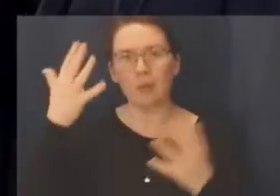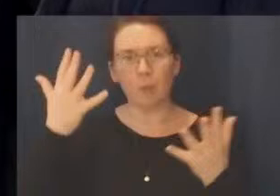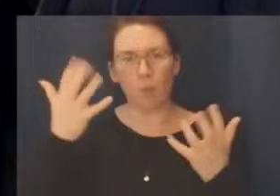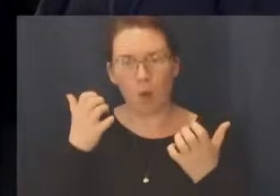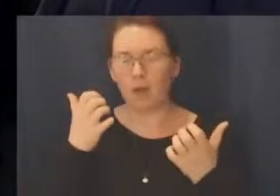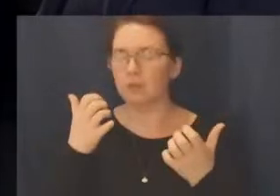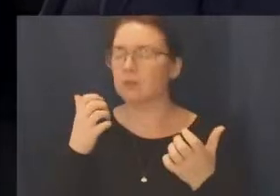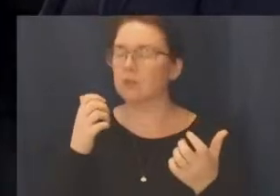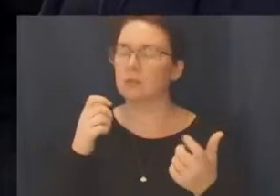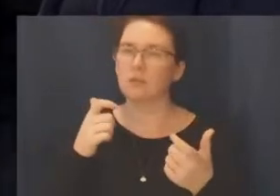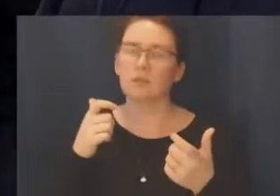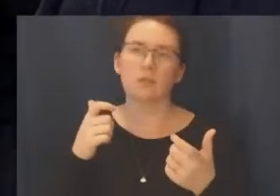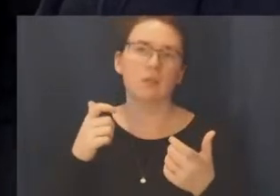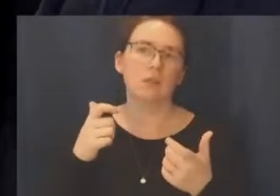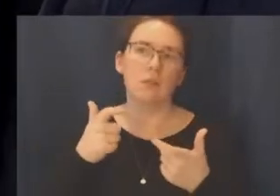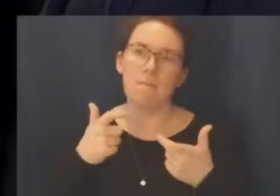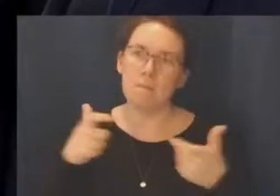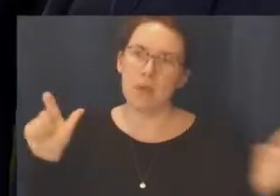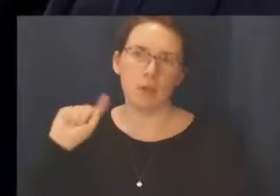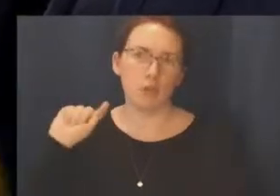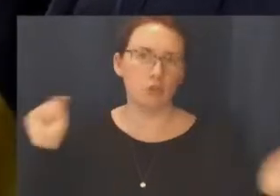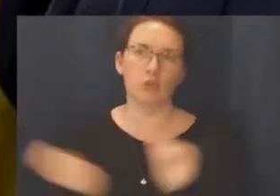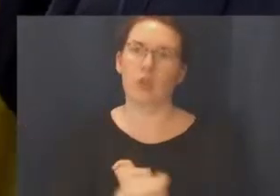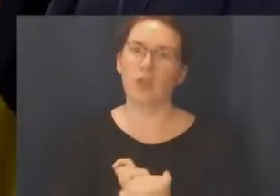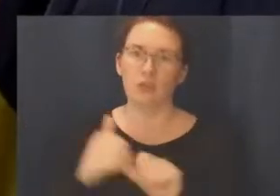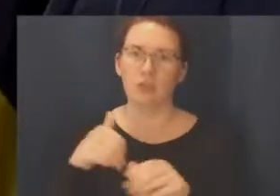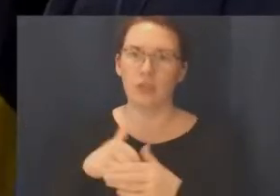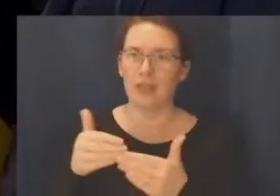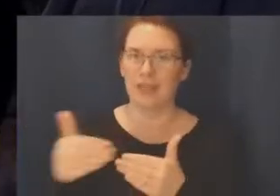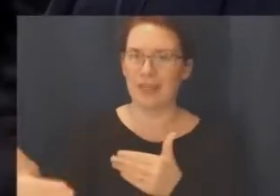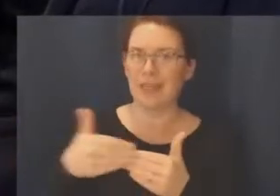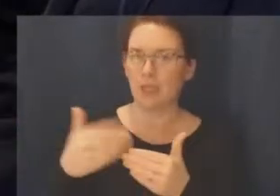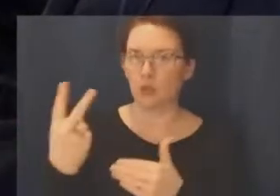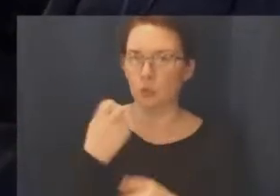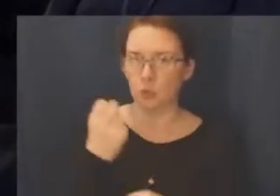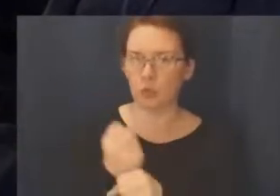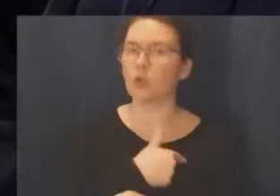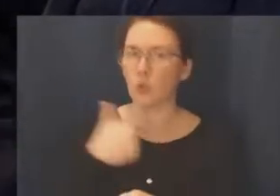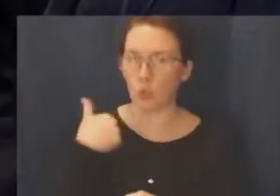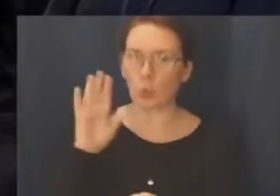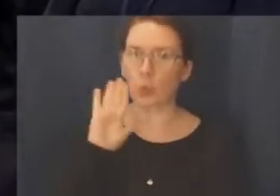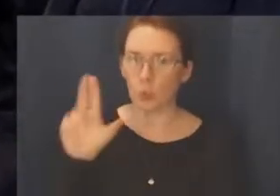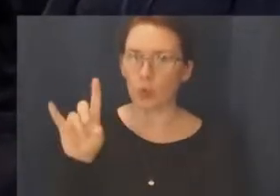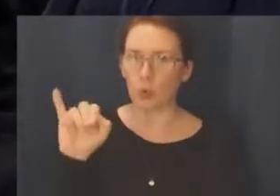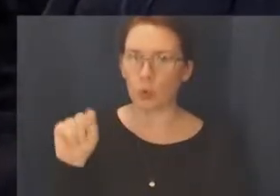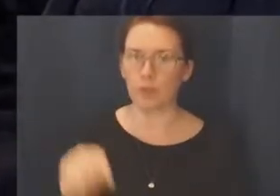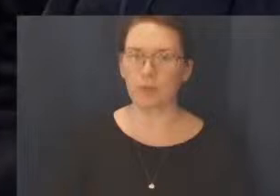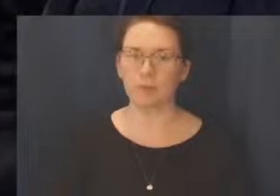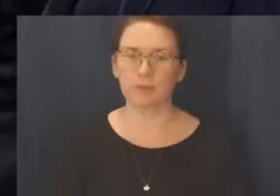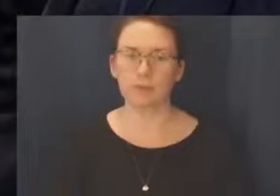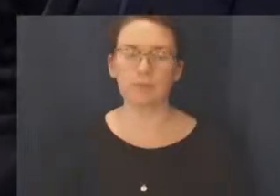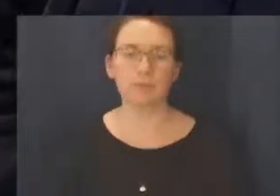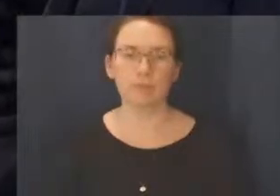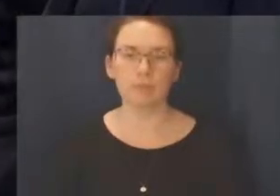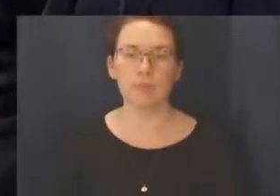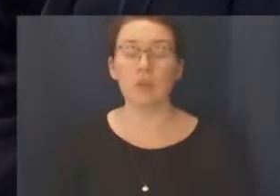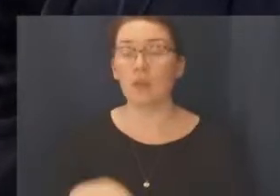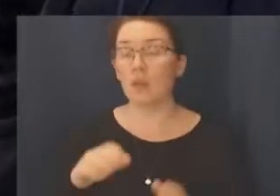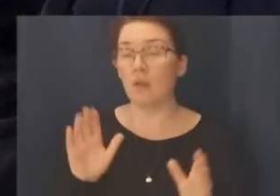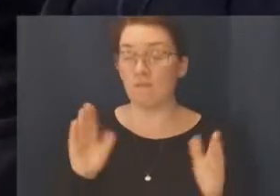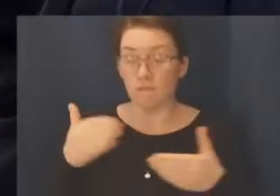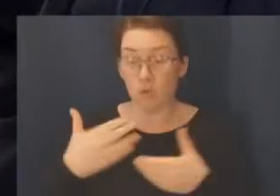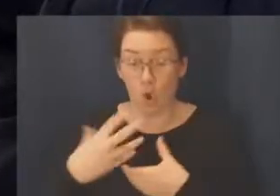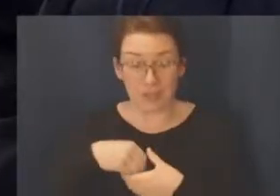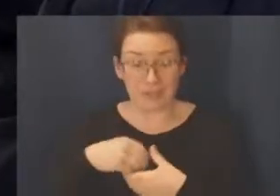President Trump wants dramatic change in the next 2 years, and we're going to deliver that for him. In terms of autism, autism is a